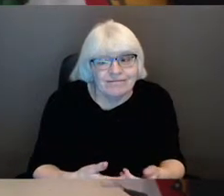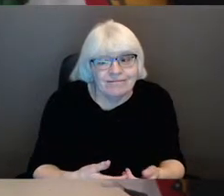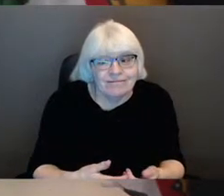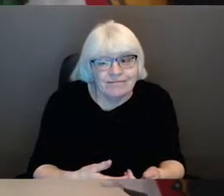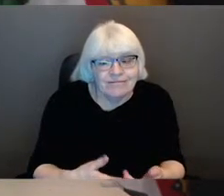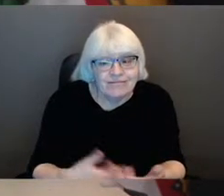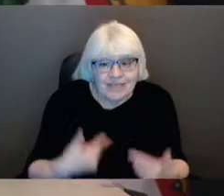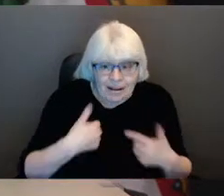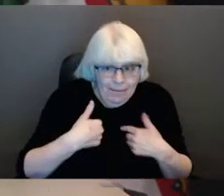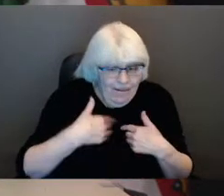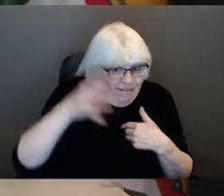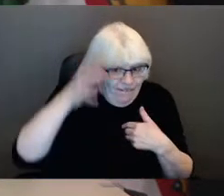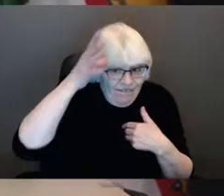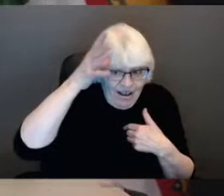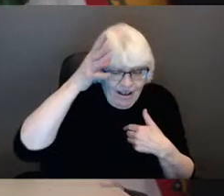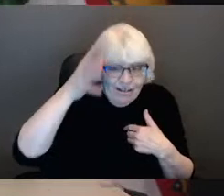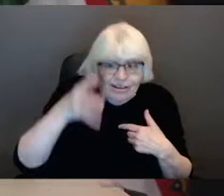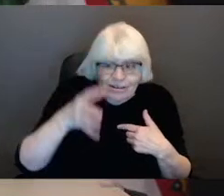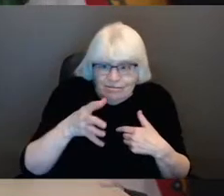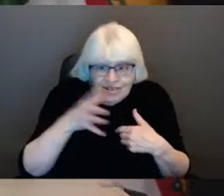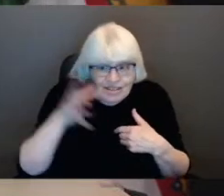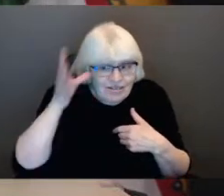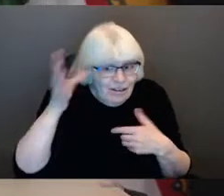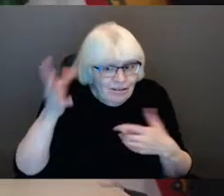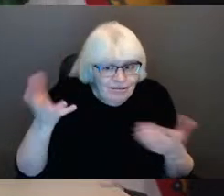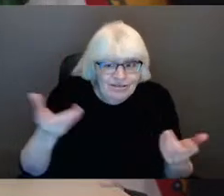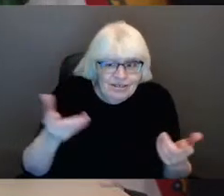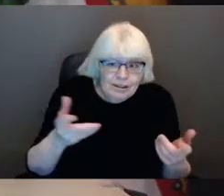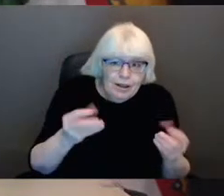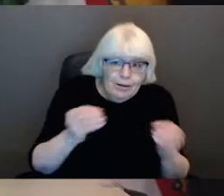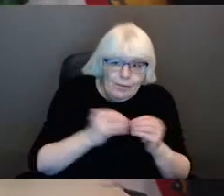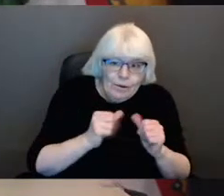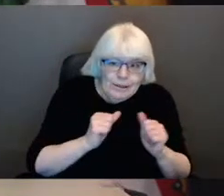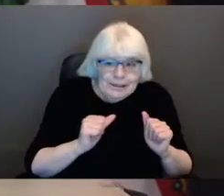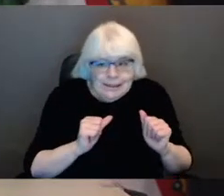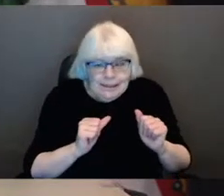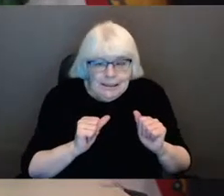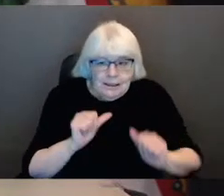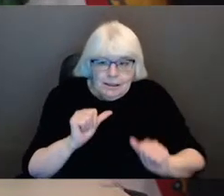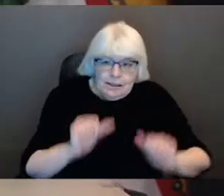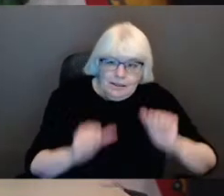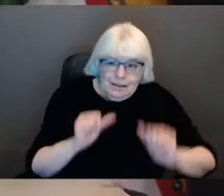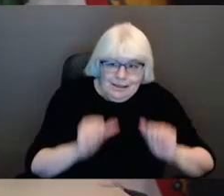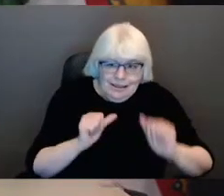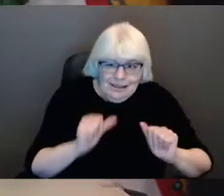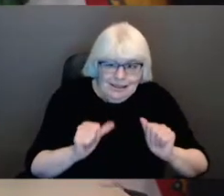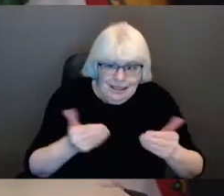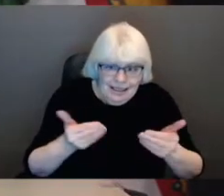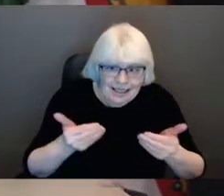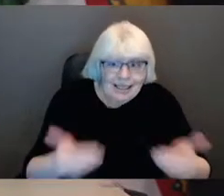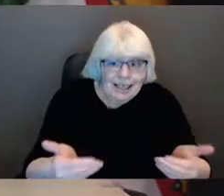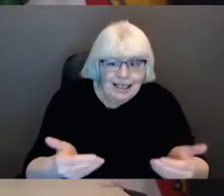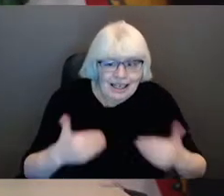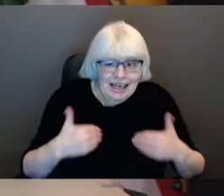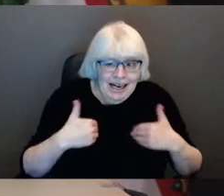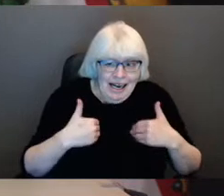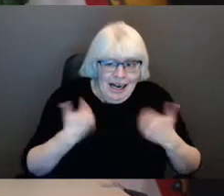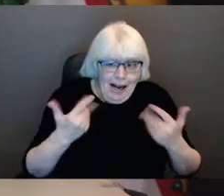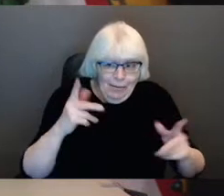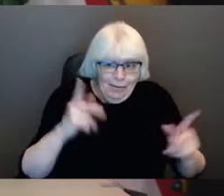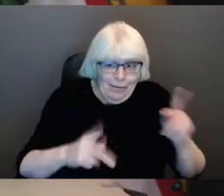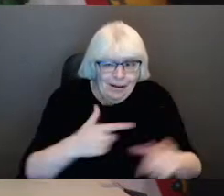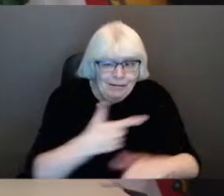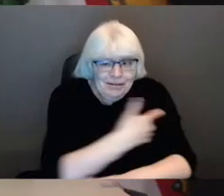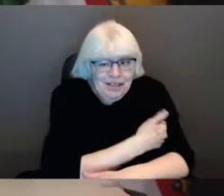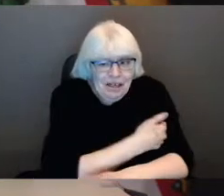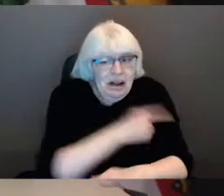some more hesitation or apprehension around vaccinating younger kids than teenagers. I think that